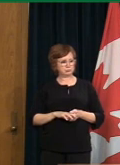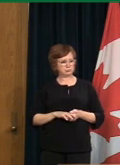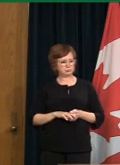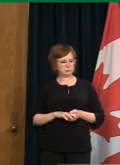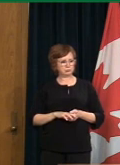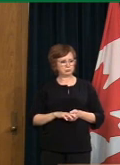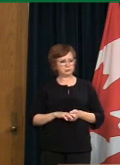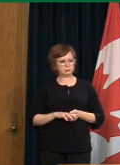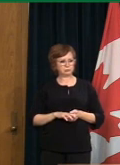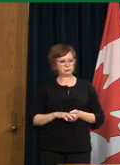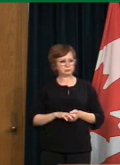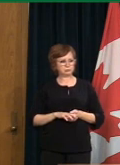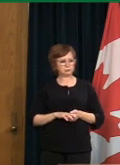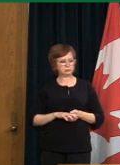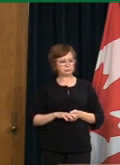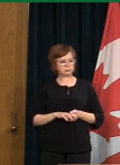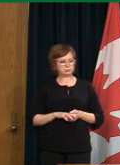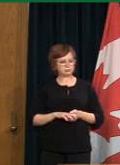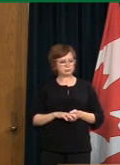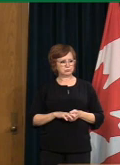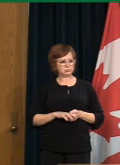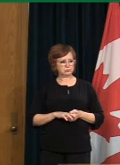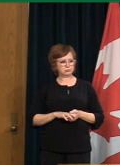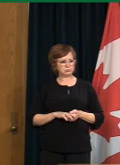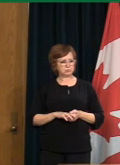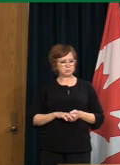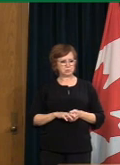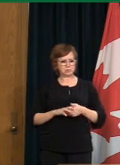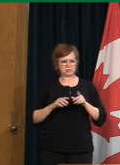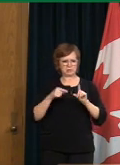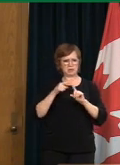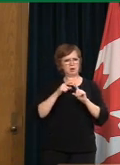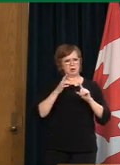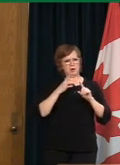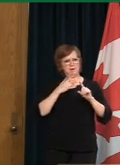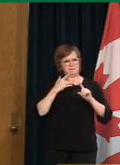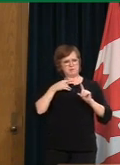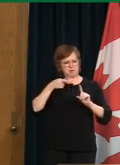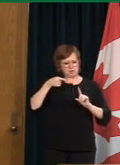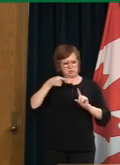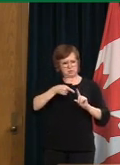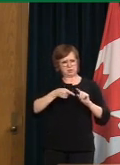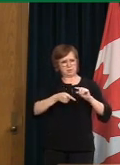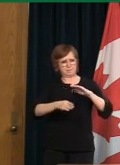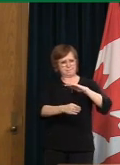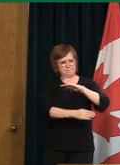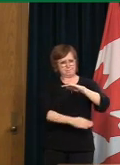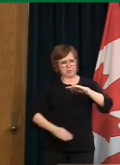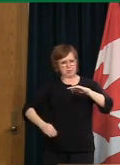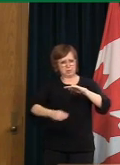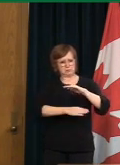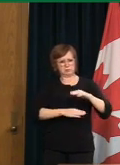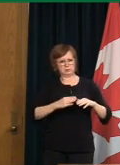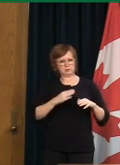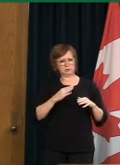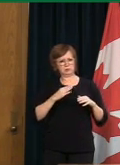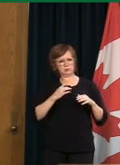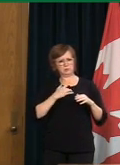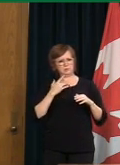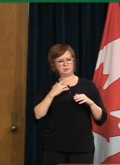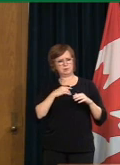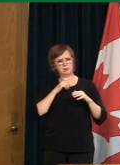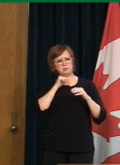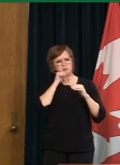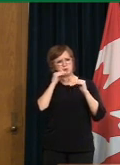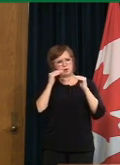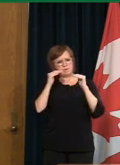the public and even businesses to police these new rules and regulations if you are not going to